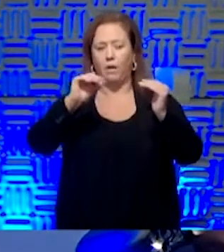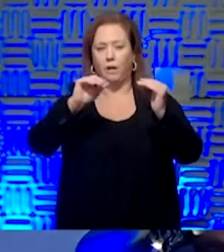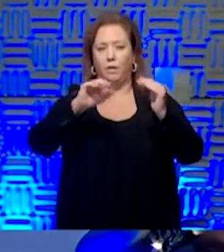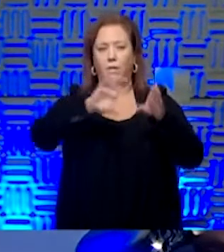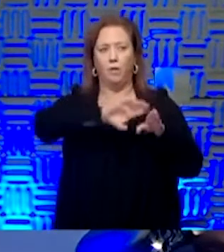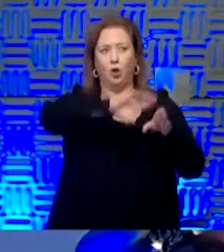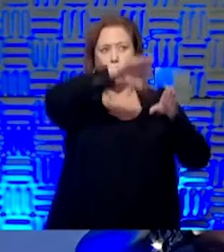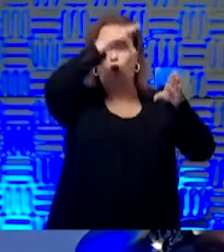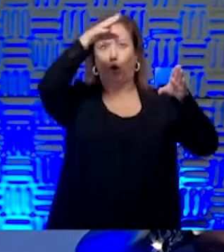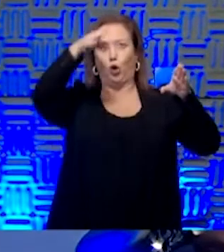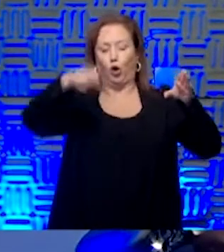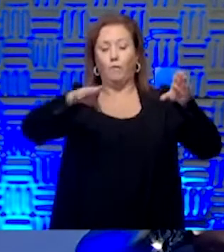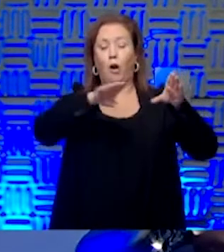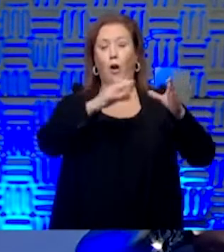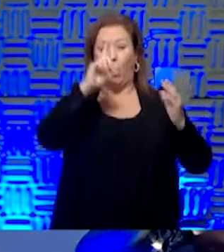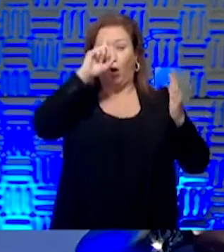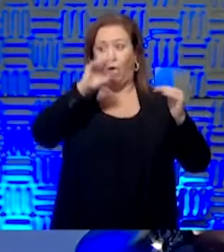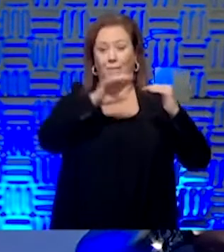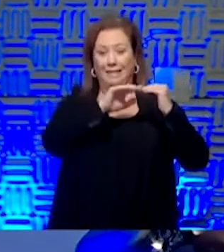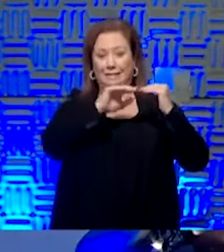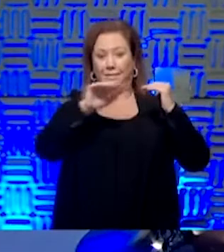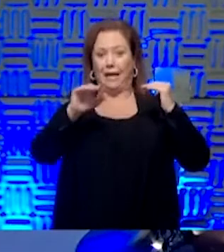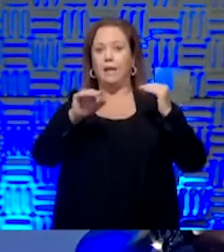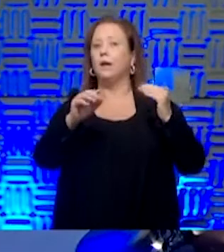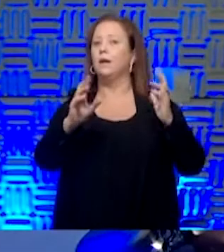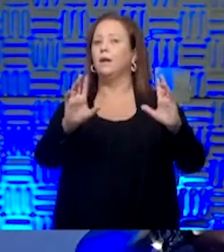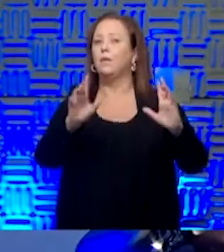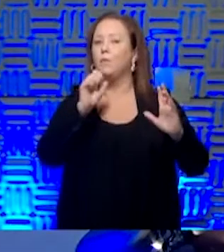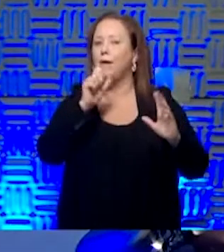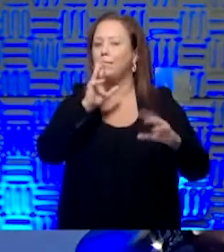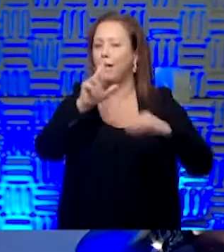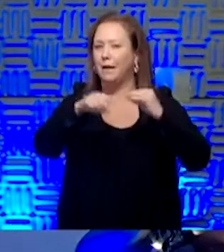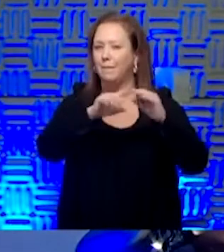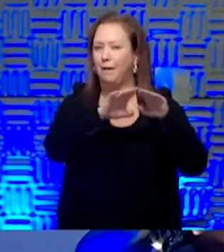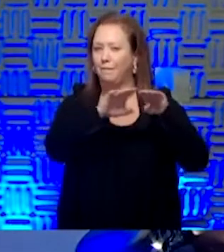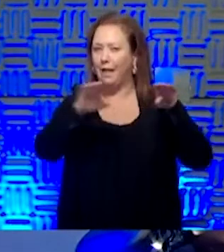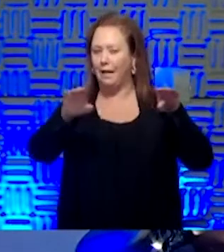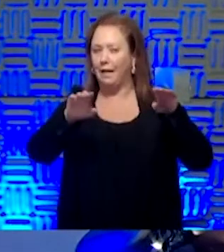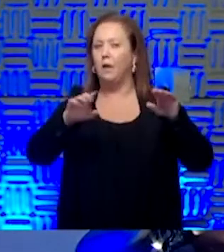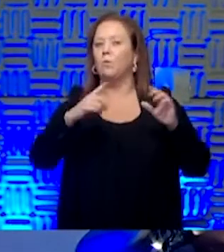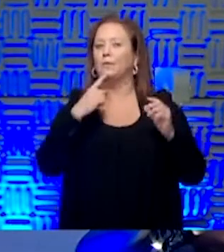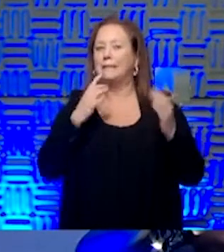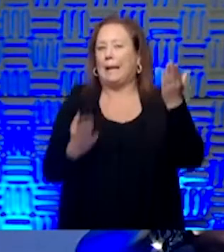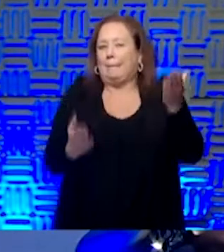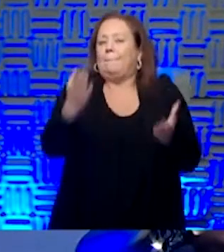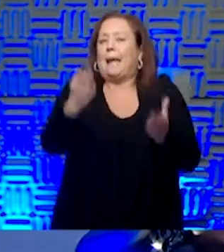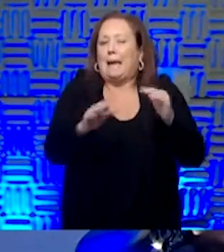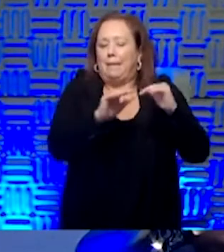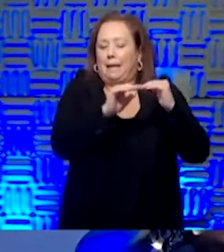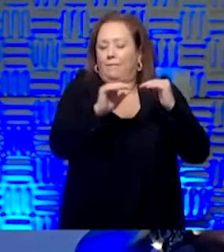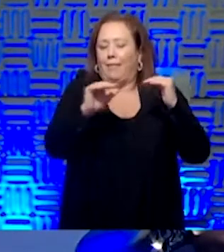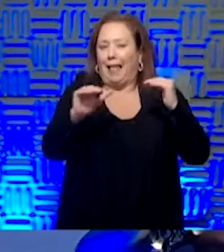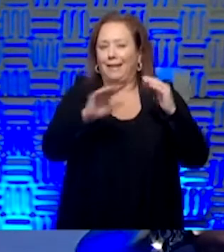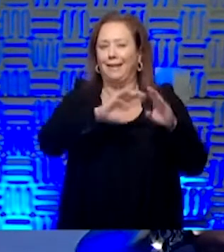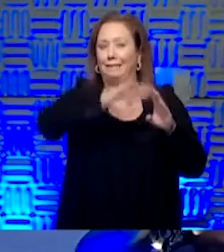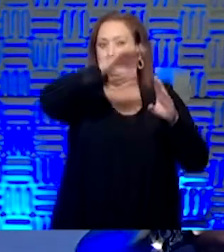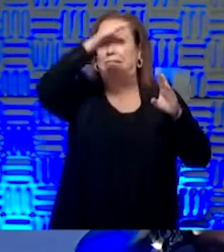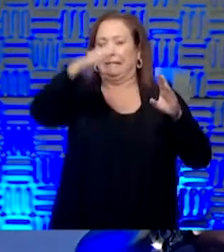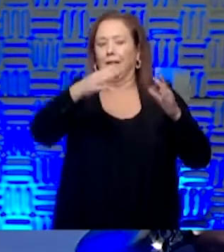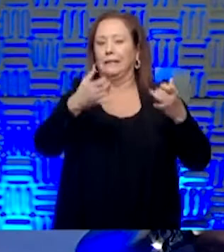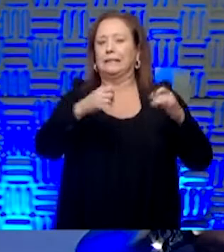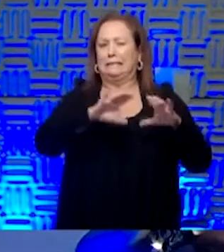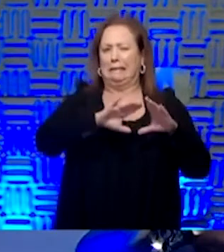the curve and things. But we're really not talking about that yet, Mike. We're just saying maybe. Yeah. Well,